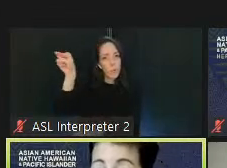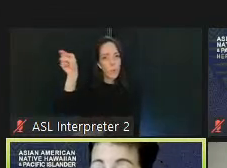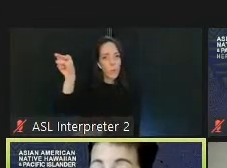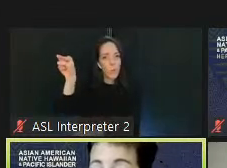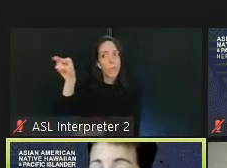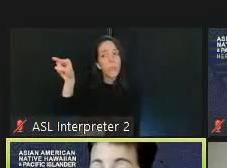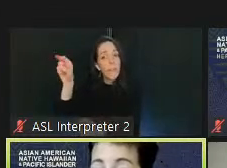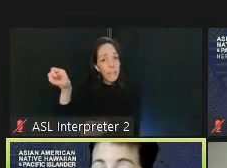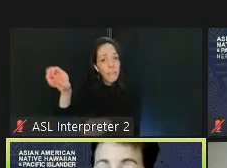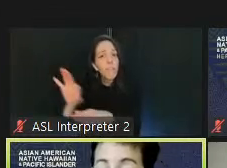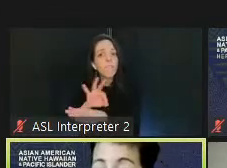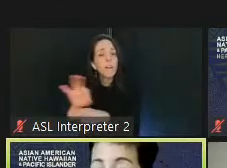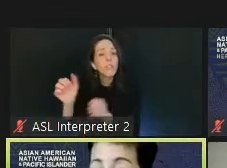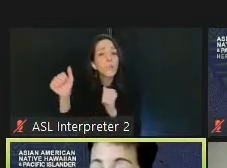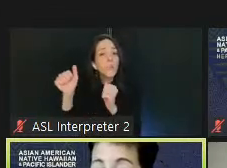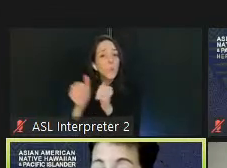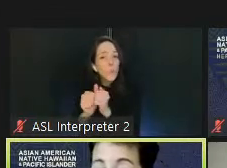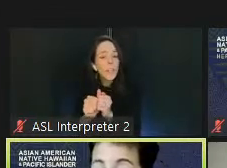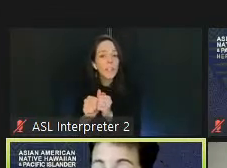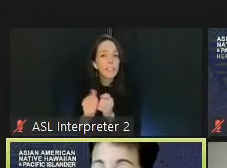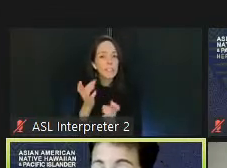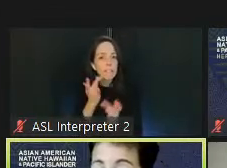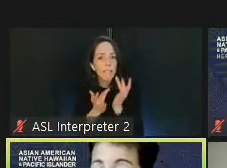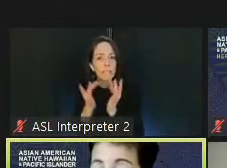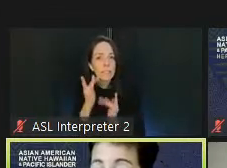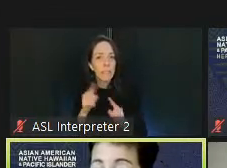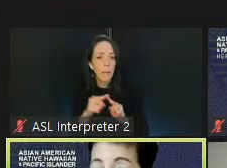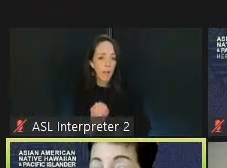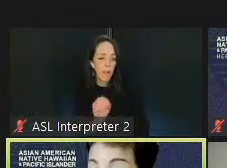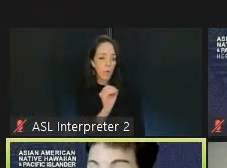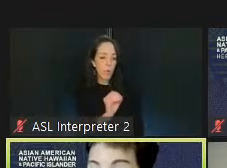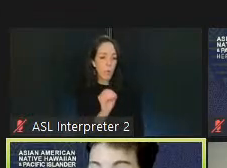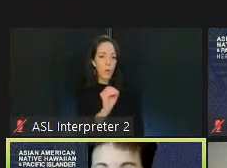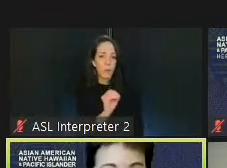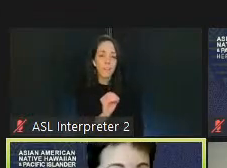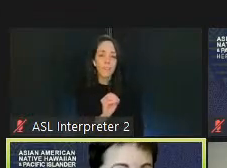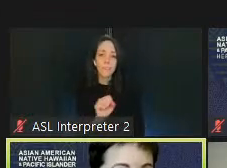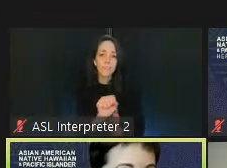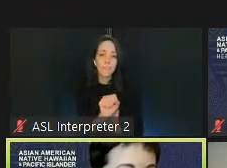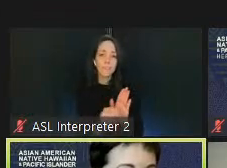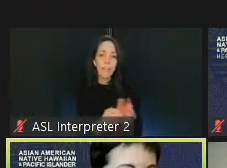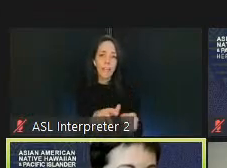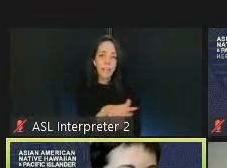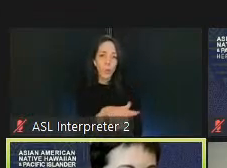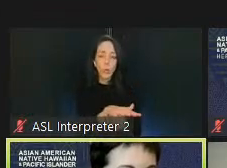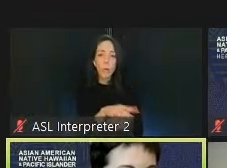the deficit, but here in Oregon, state and local government can't.